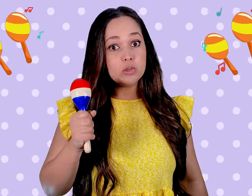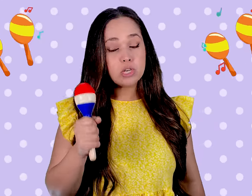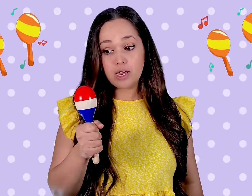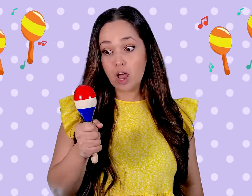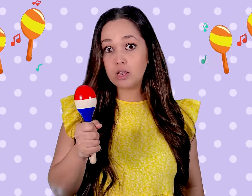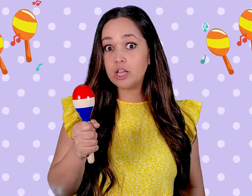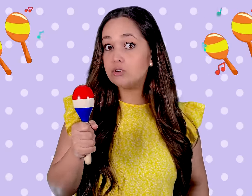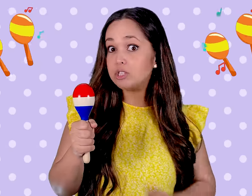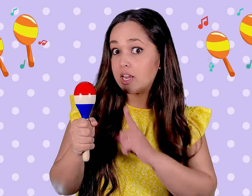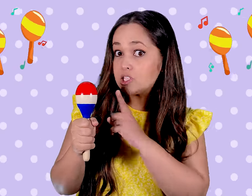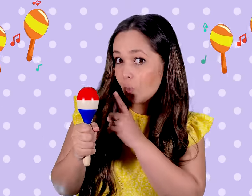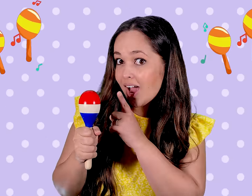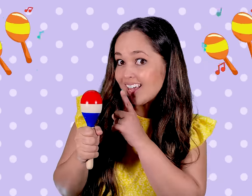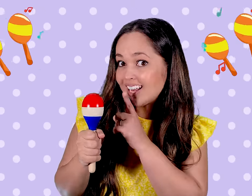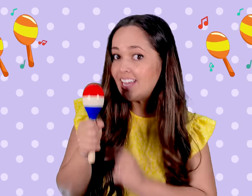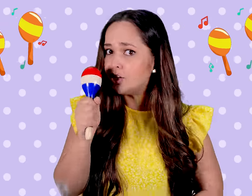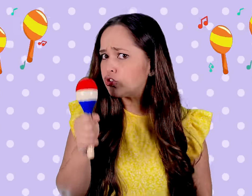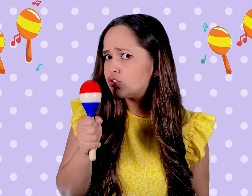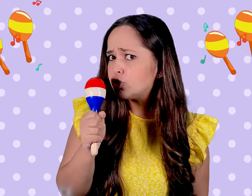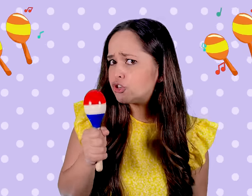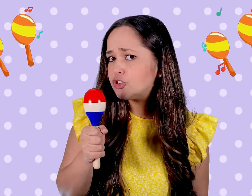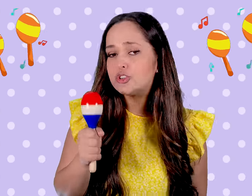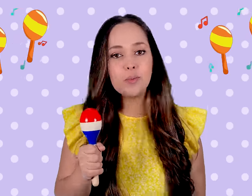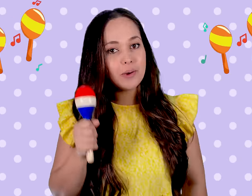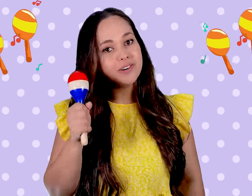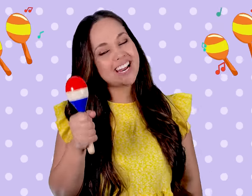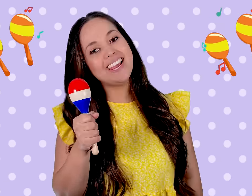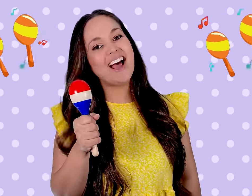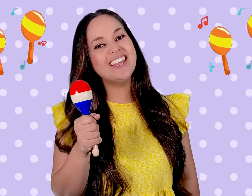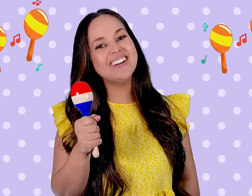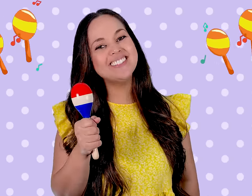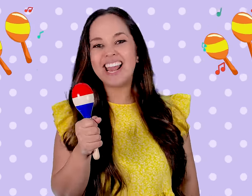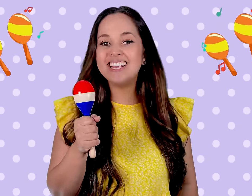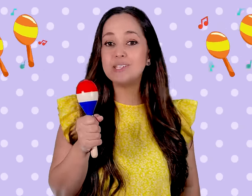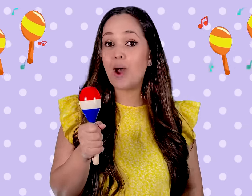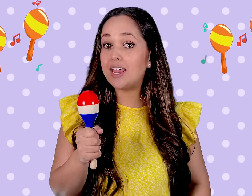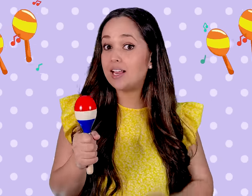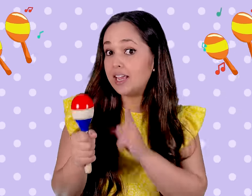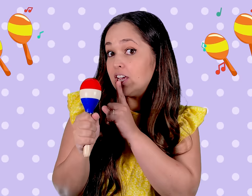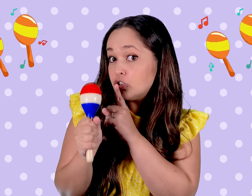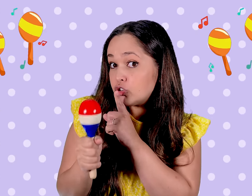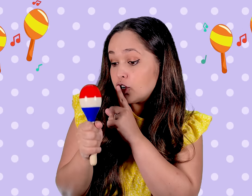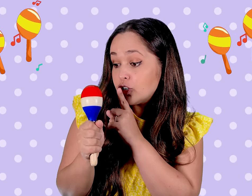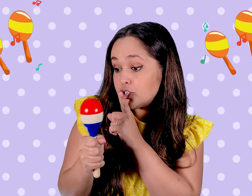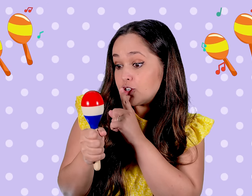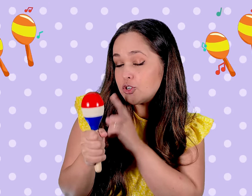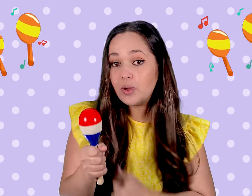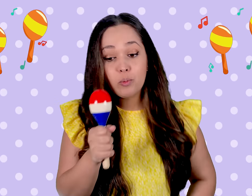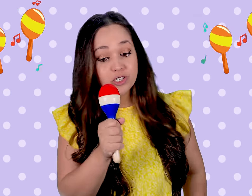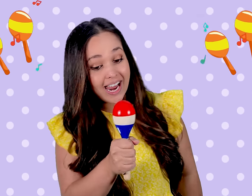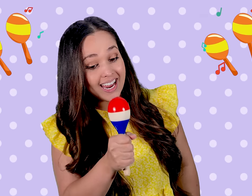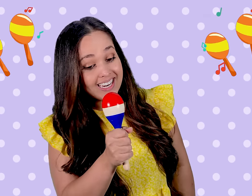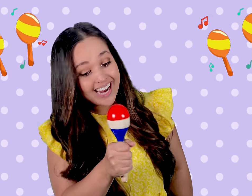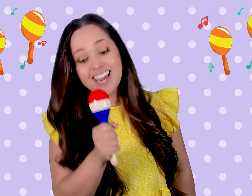We will shake our little shakers quietly, shh, shh. We will shake our little shakers quietly, shh, shh.